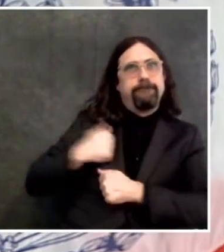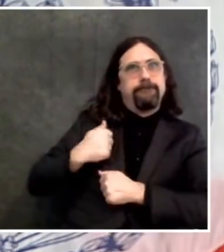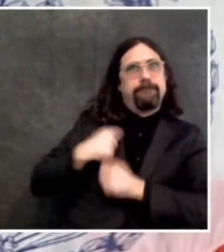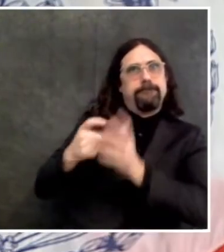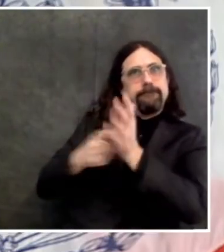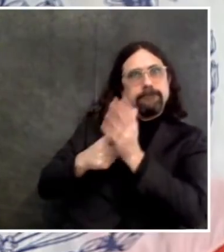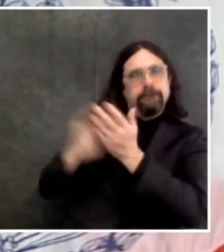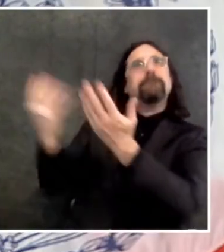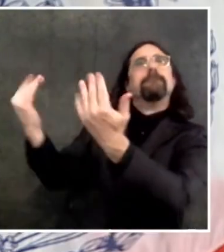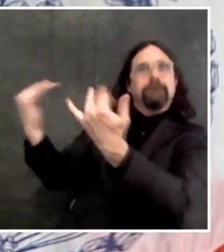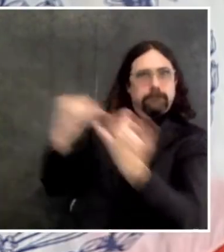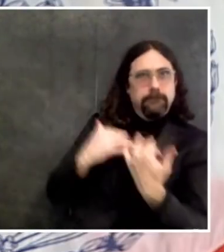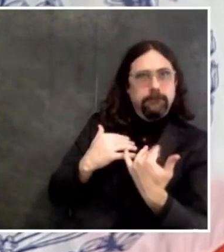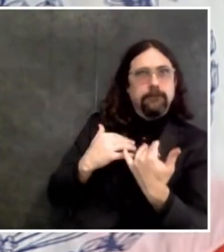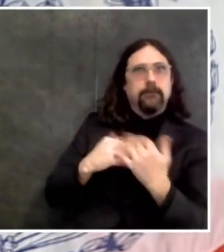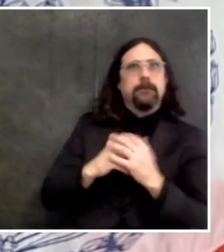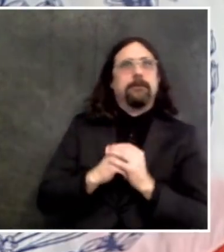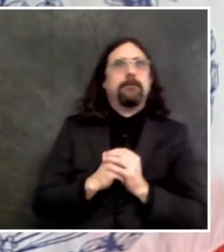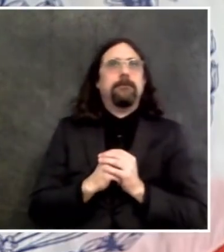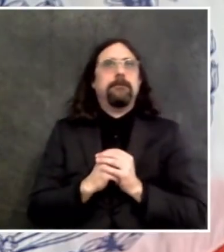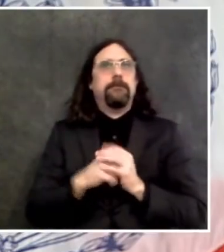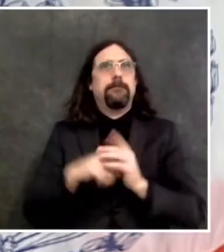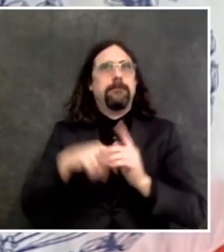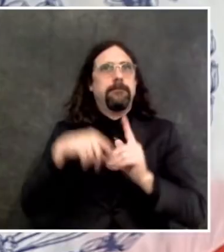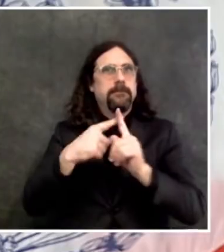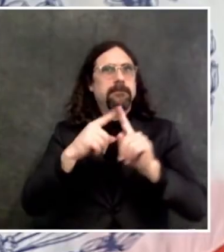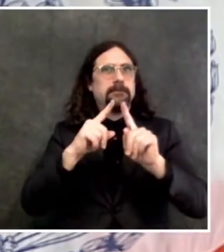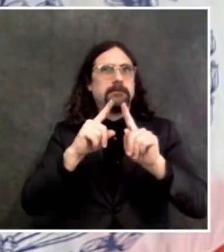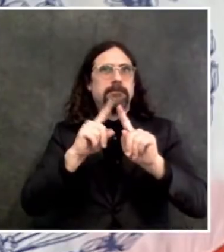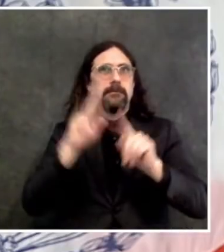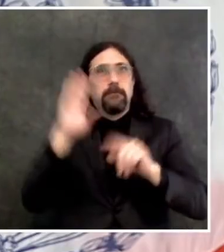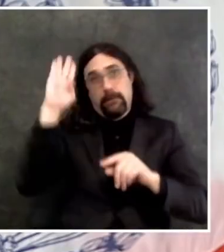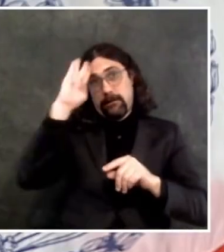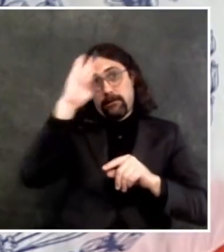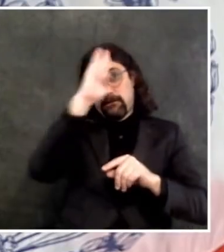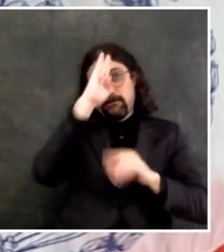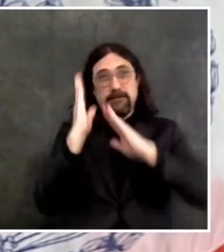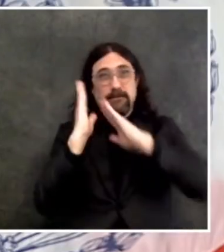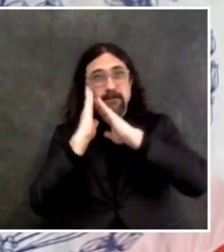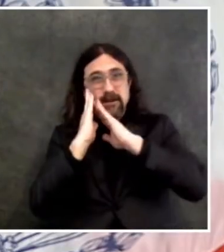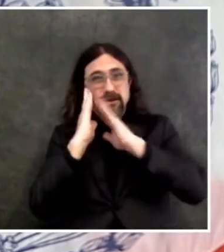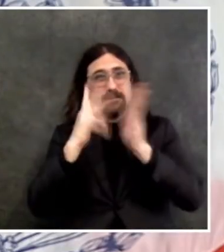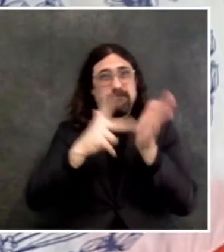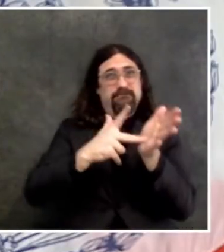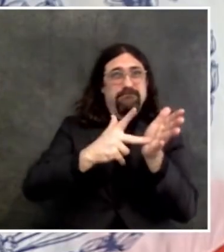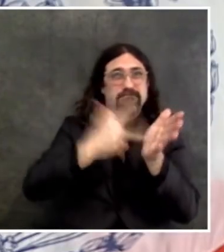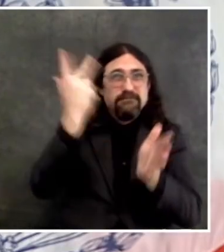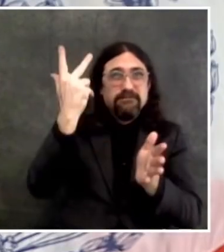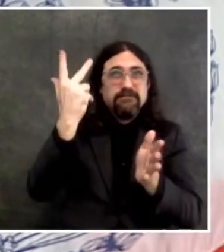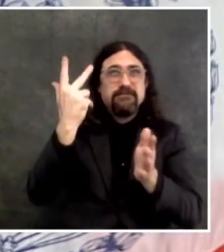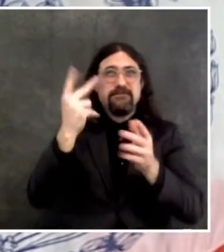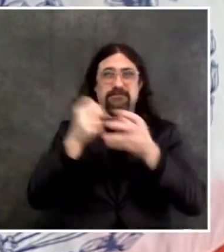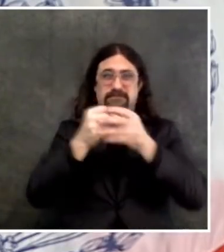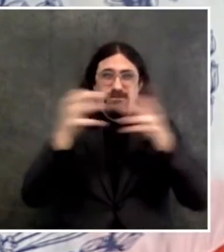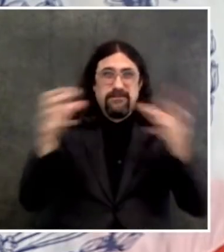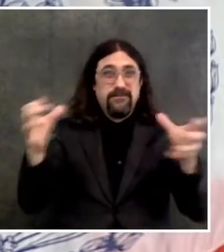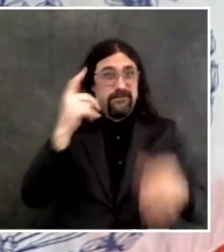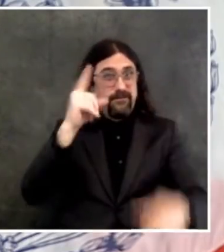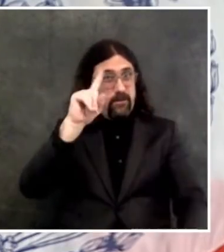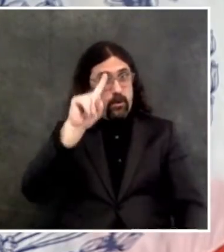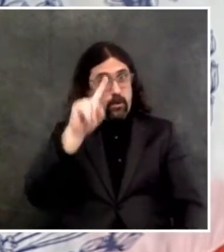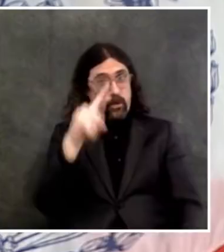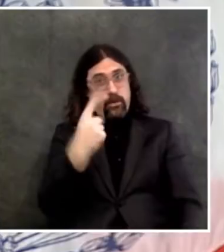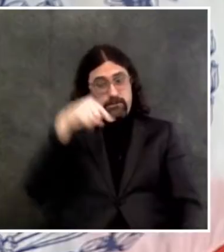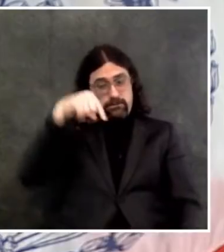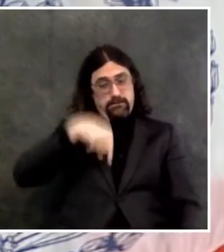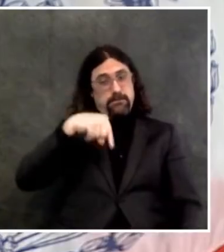Imagine that pattern in other parts of our nation, what that's going to mean for the ability to build out our